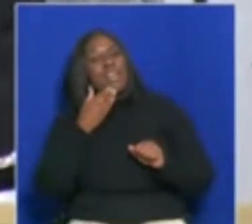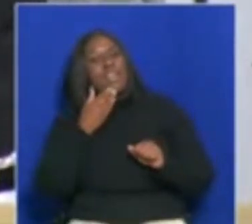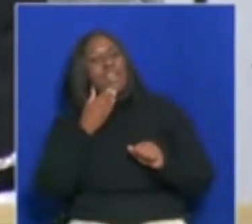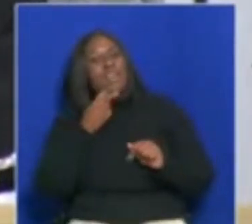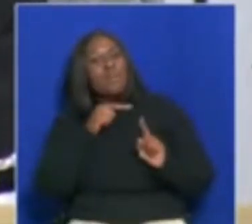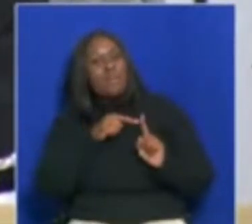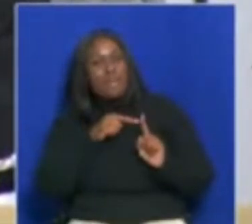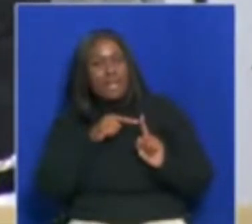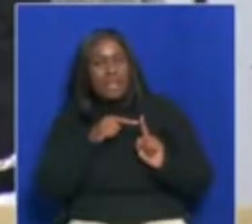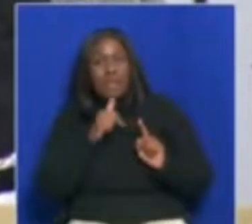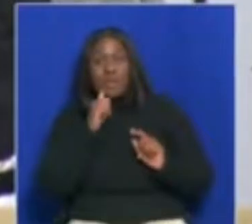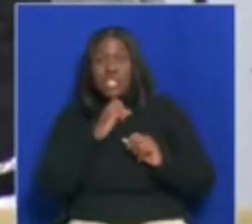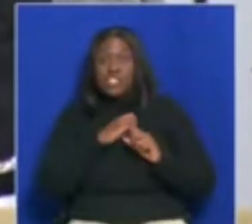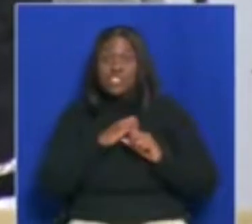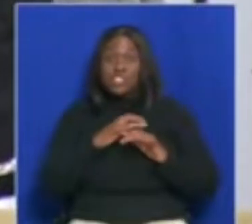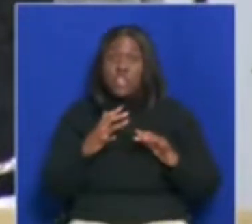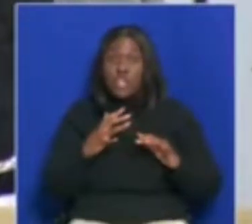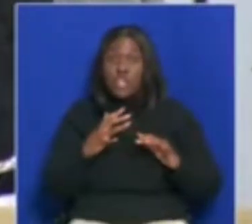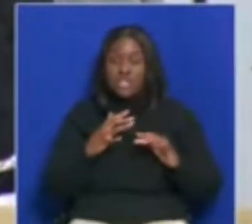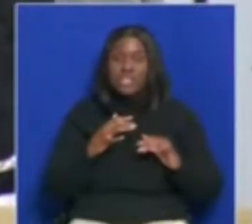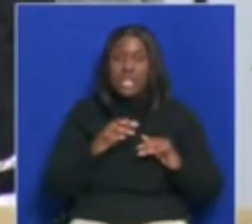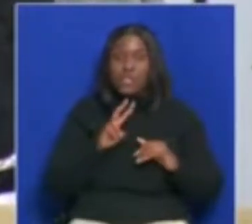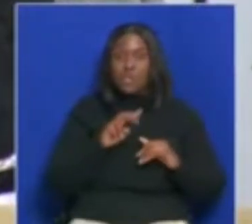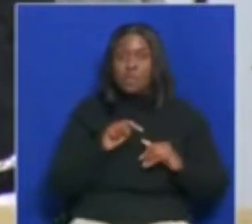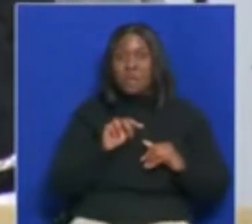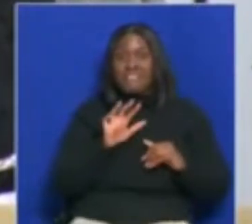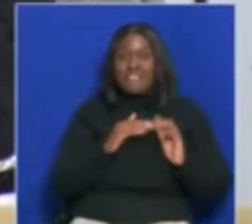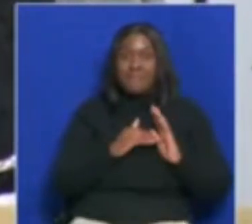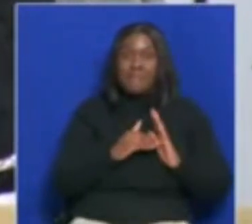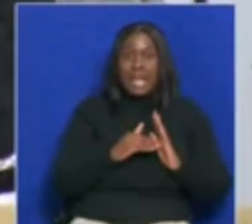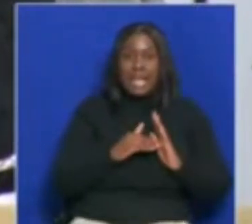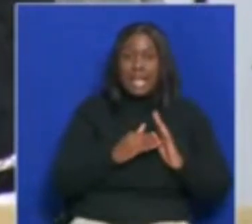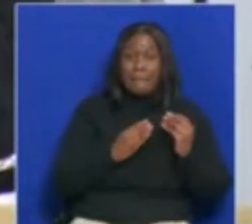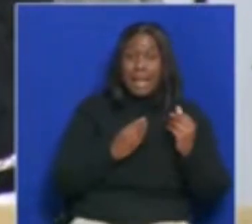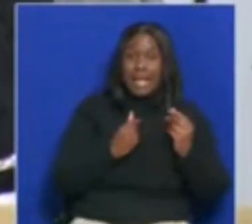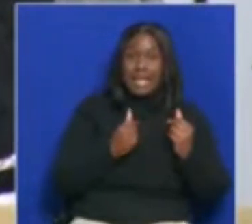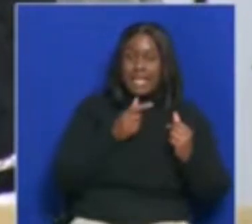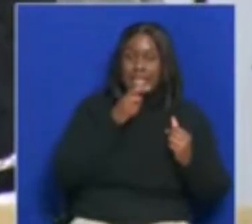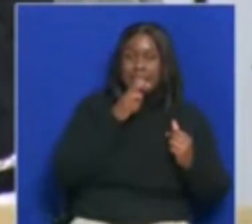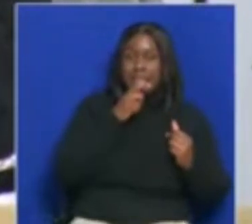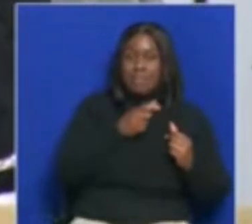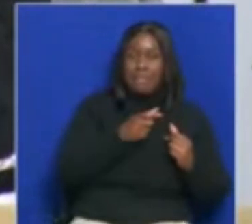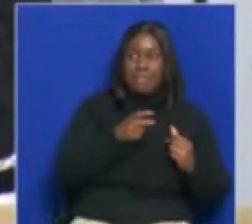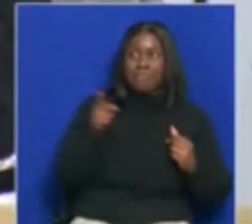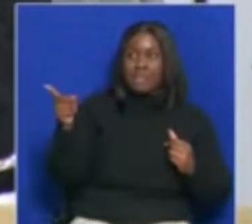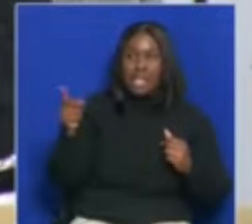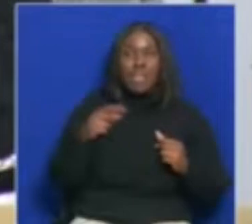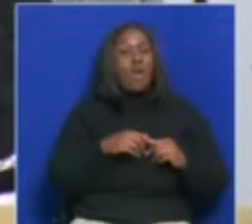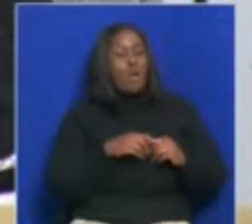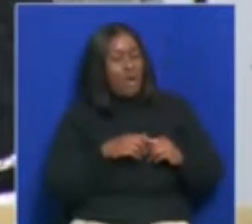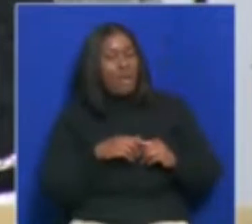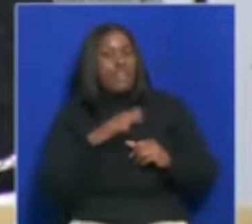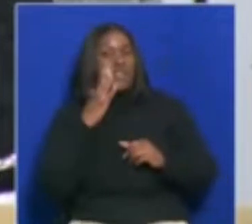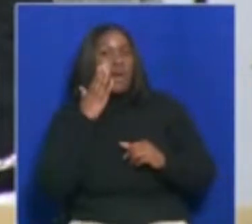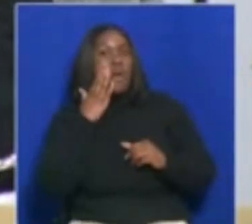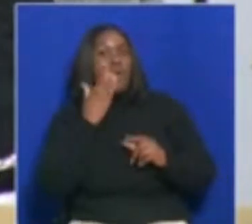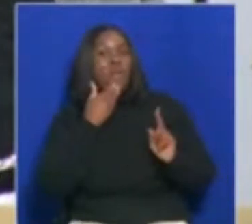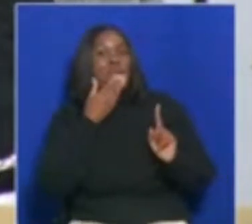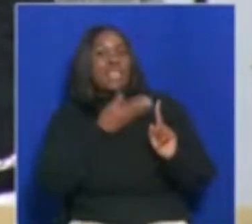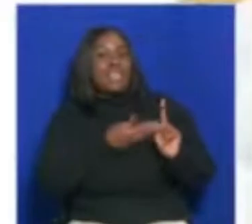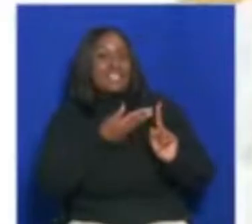Bevan mentions the 2.5 million price on his head, Mr. Naika immediately identifies him as